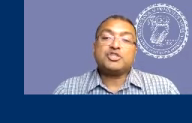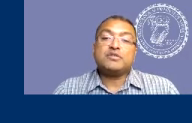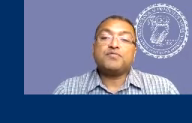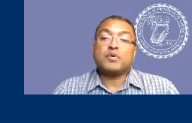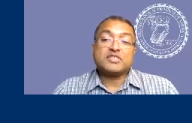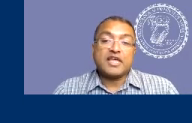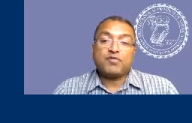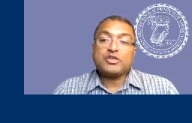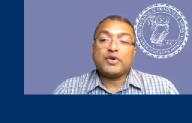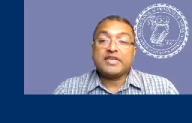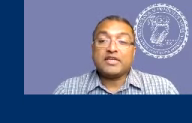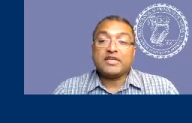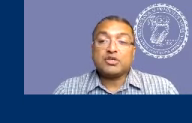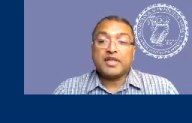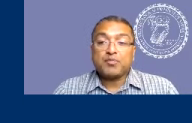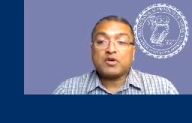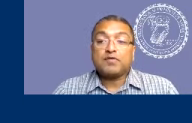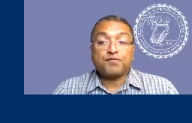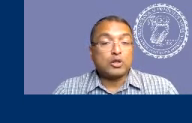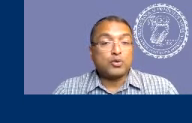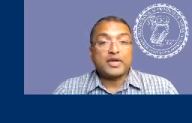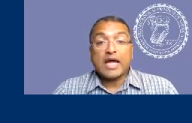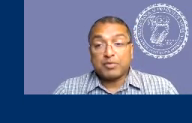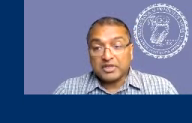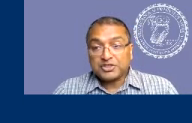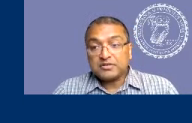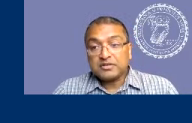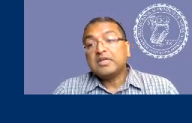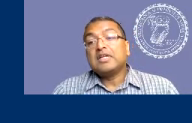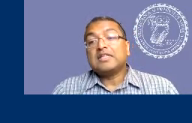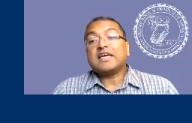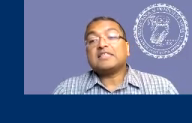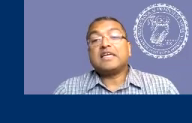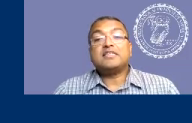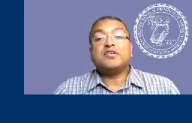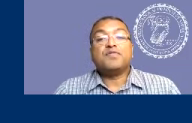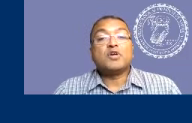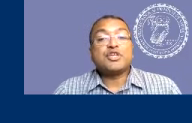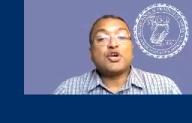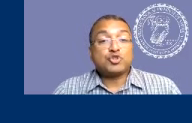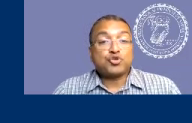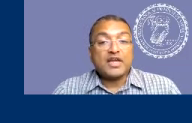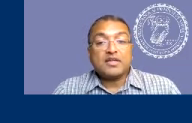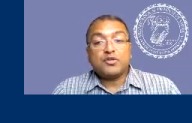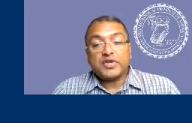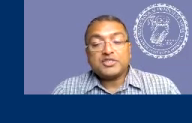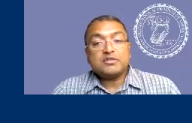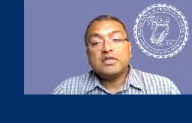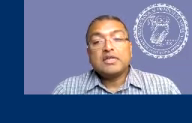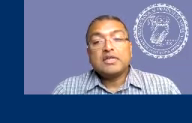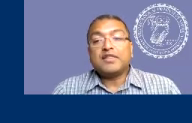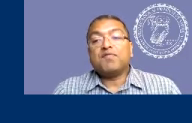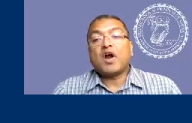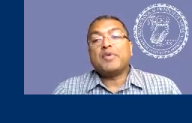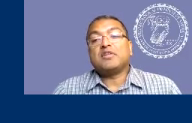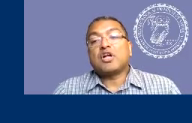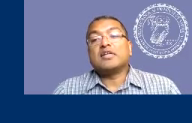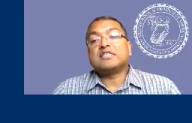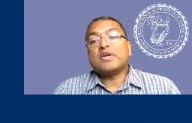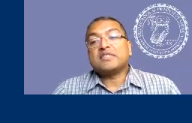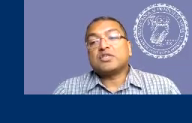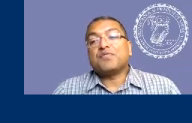the transition from slavery to indentured labor following abolition, the extent and diversity of trade in the region, and the